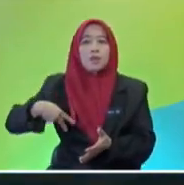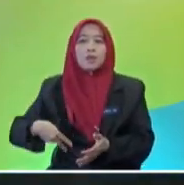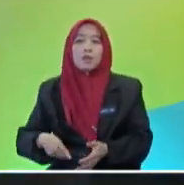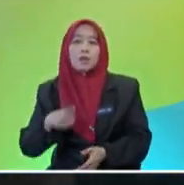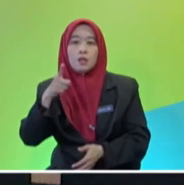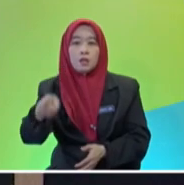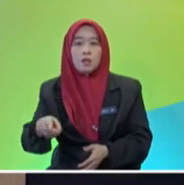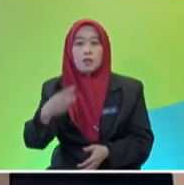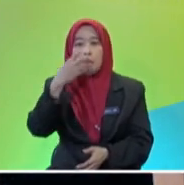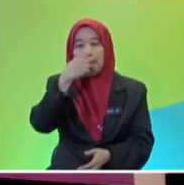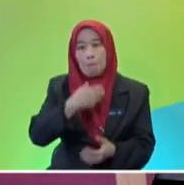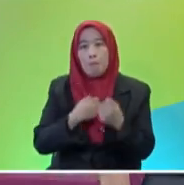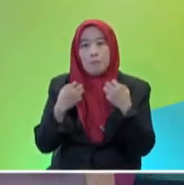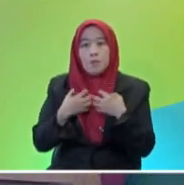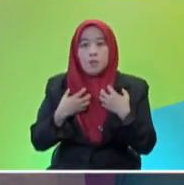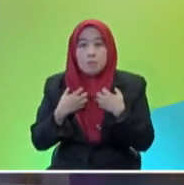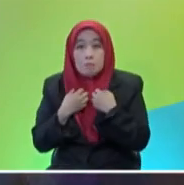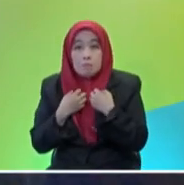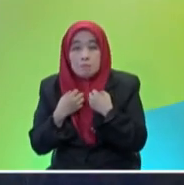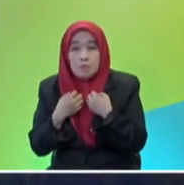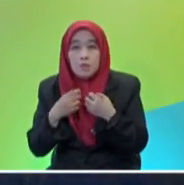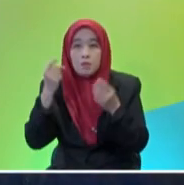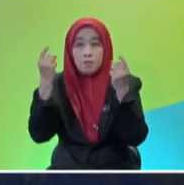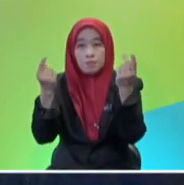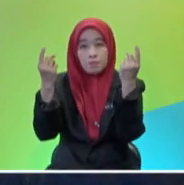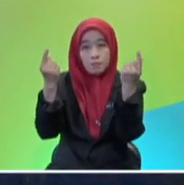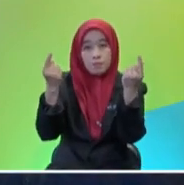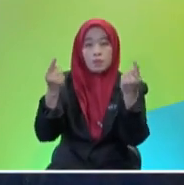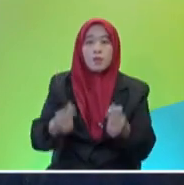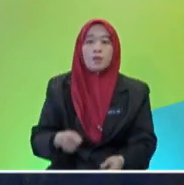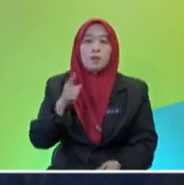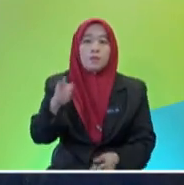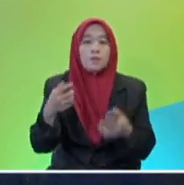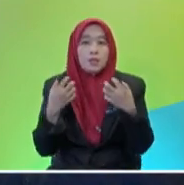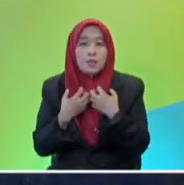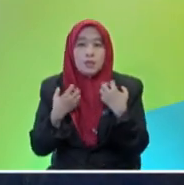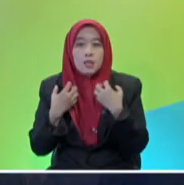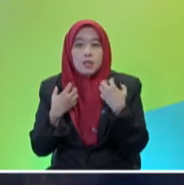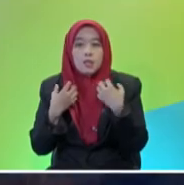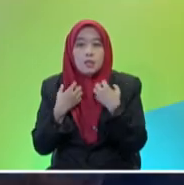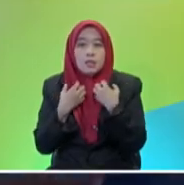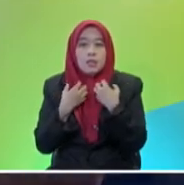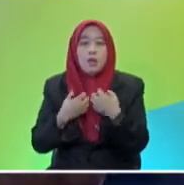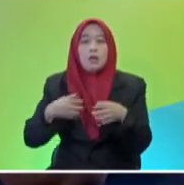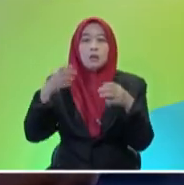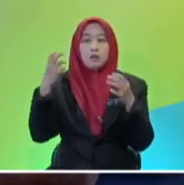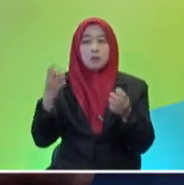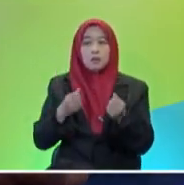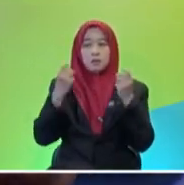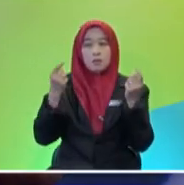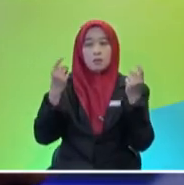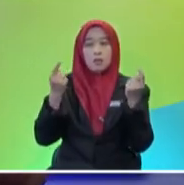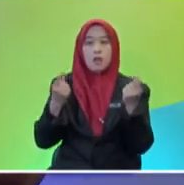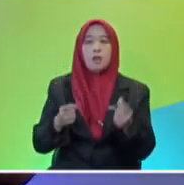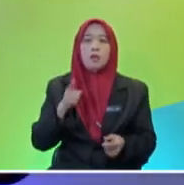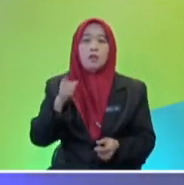If you're scared, scared, scared, snap your fingers. If you're scared, scared, scared, snap your fingers.